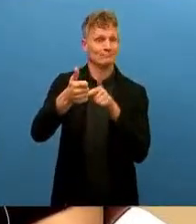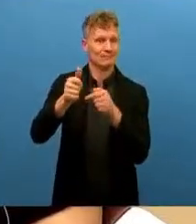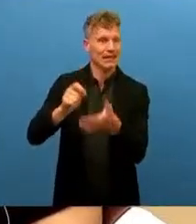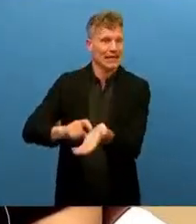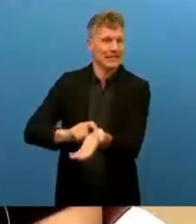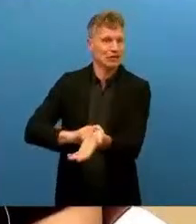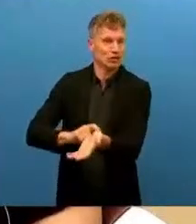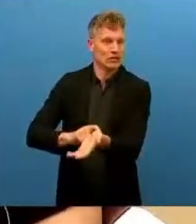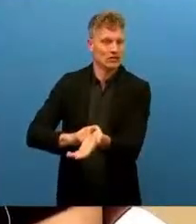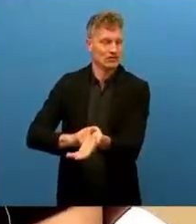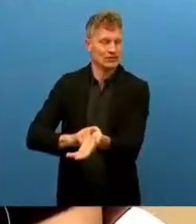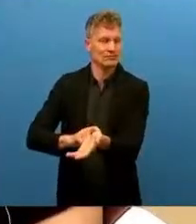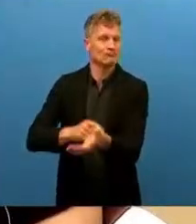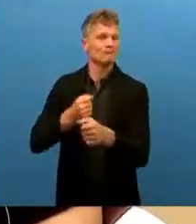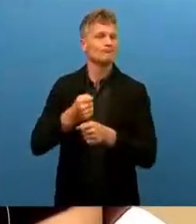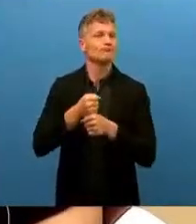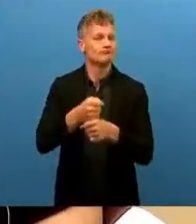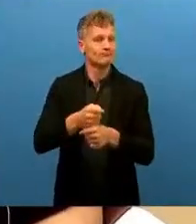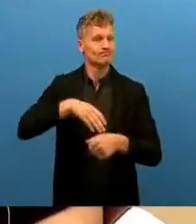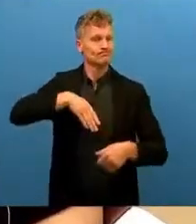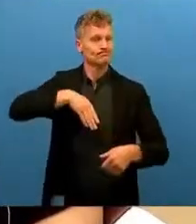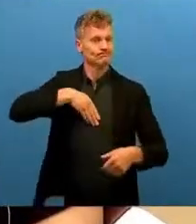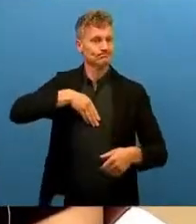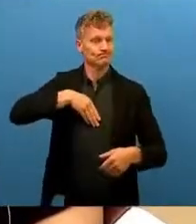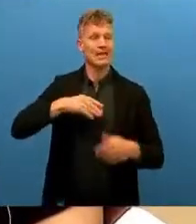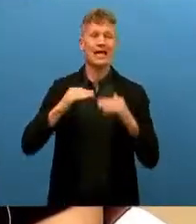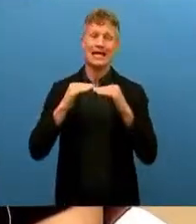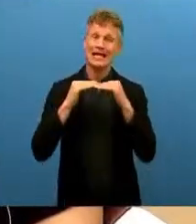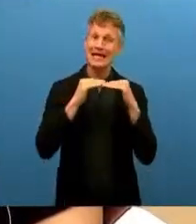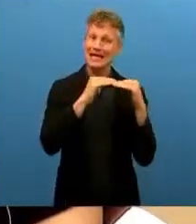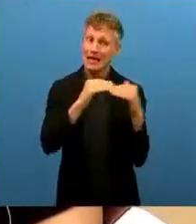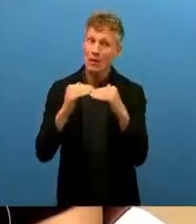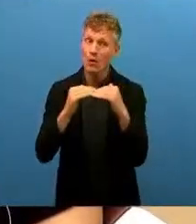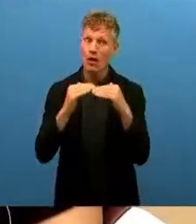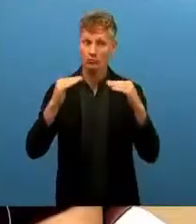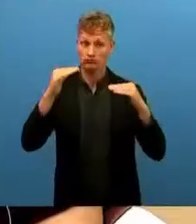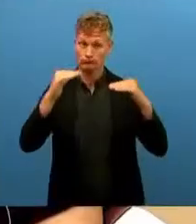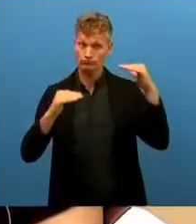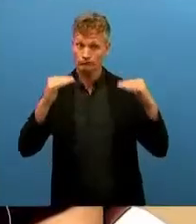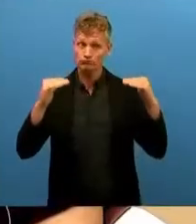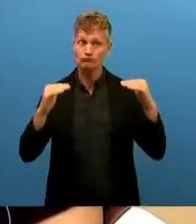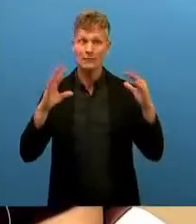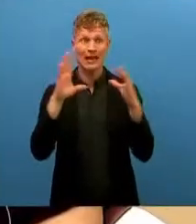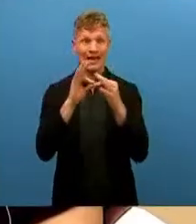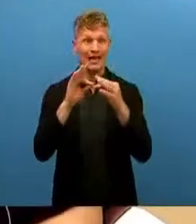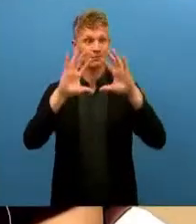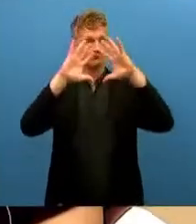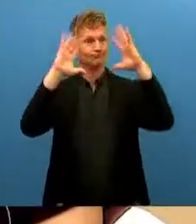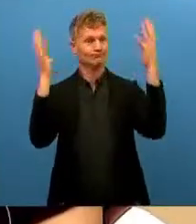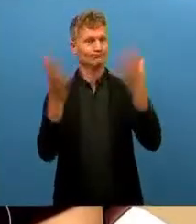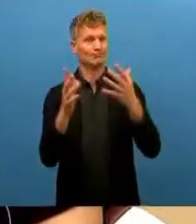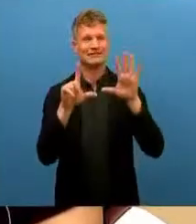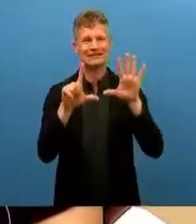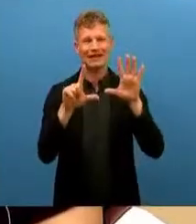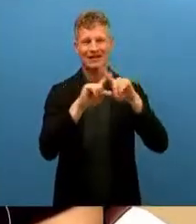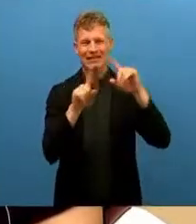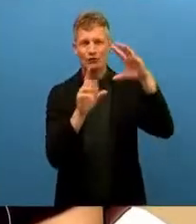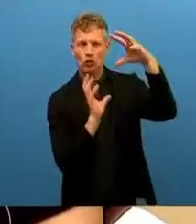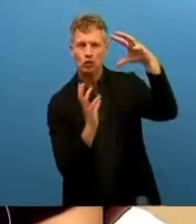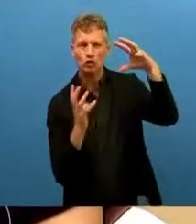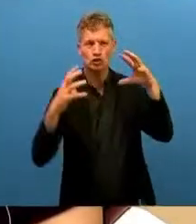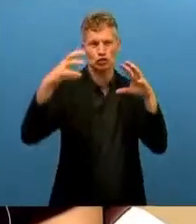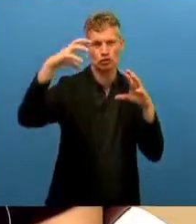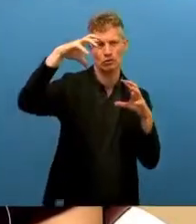7 socioeconomic regions. Finally, we fully agree that the states should ensure that